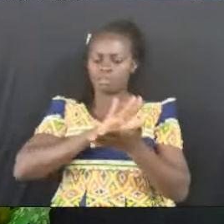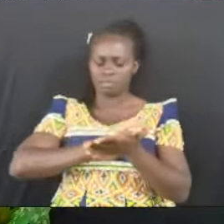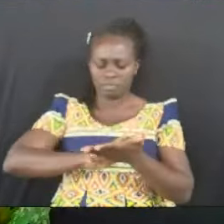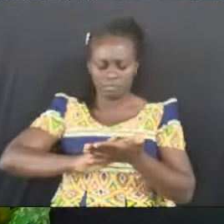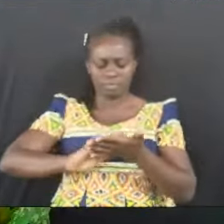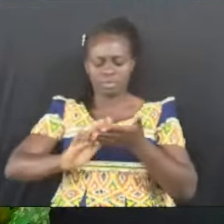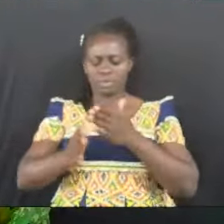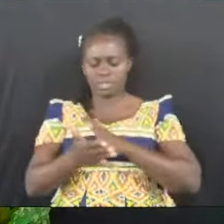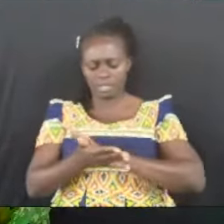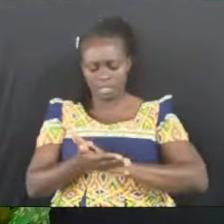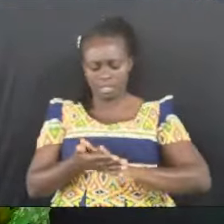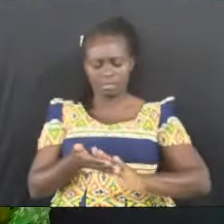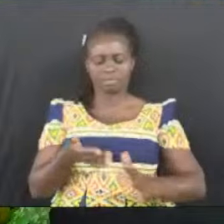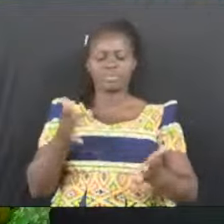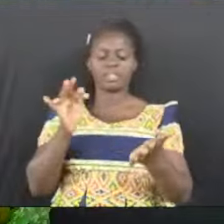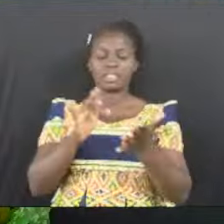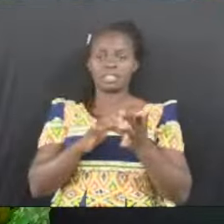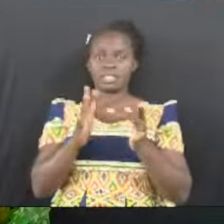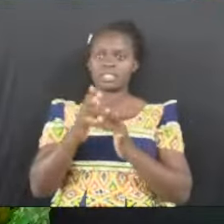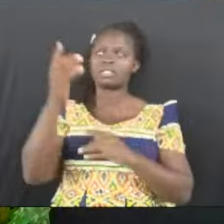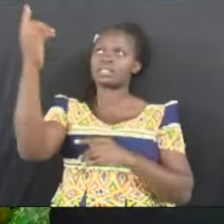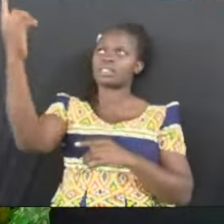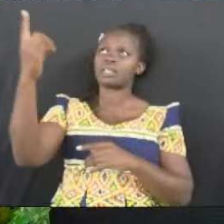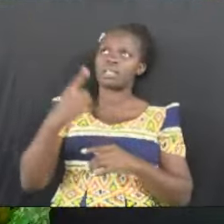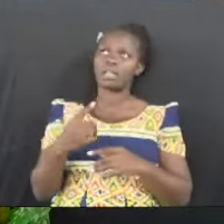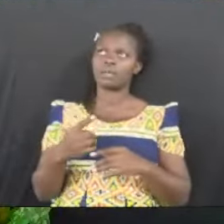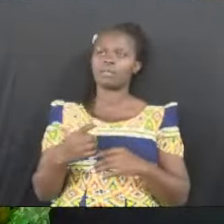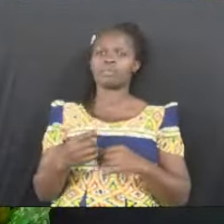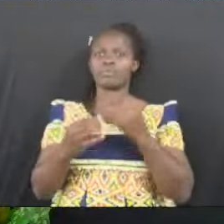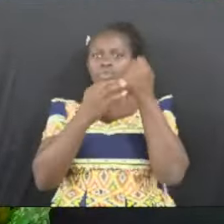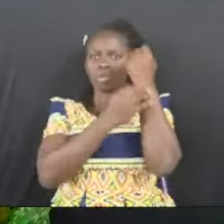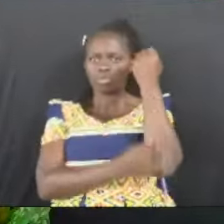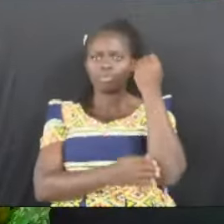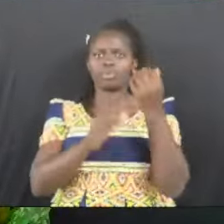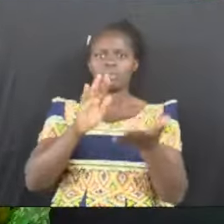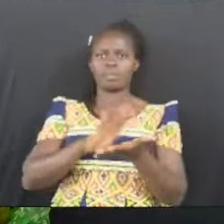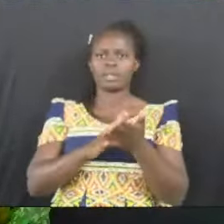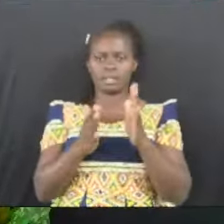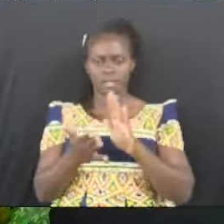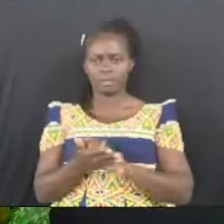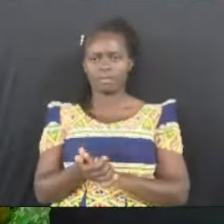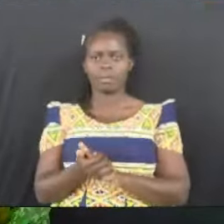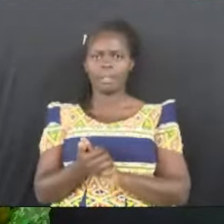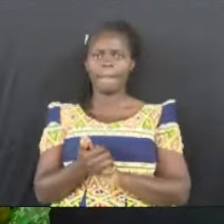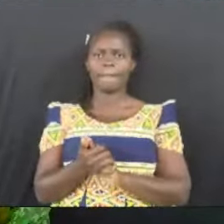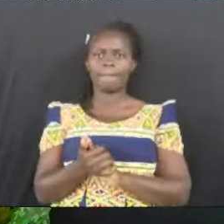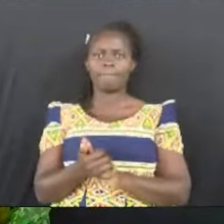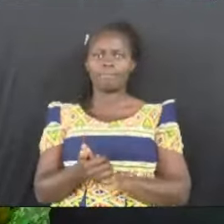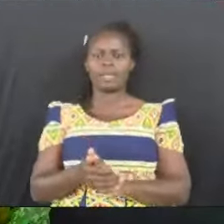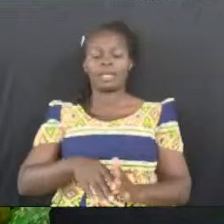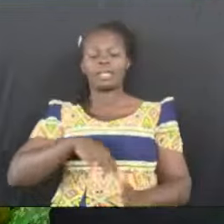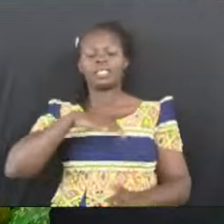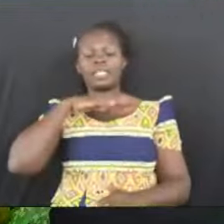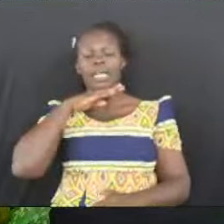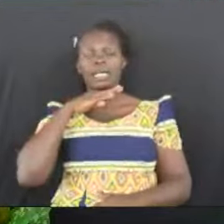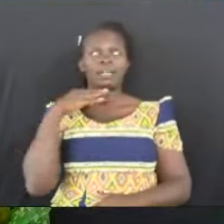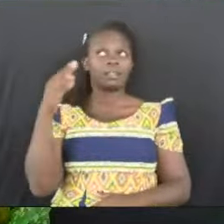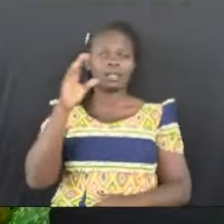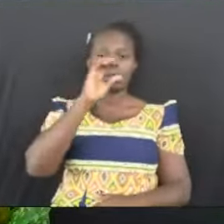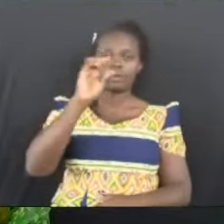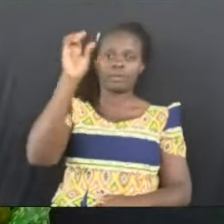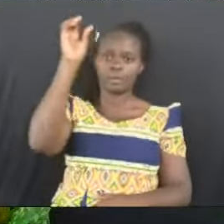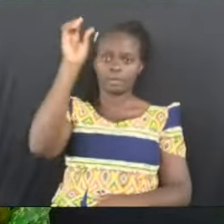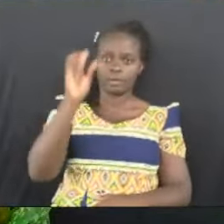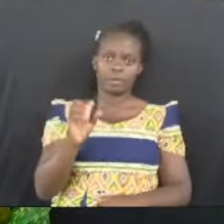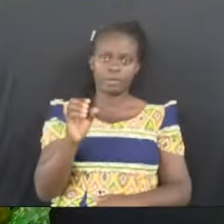He emptied himself. He humbled himself to the point of death on the cross of Calvary. Think